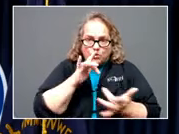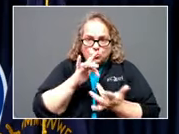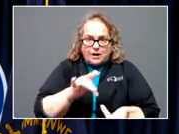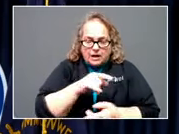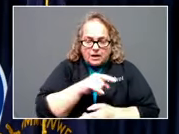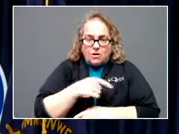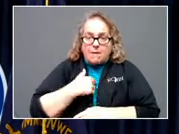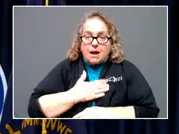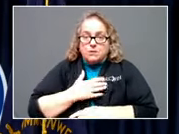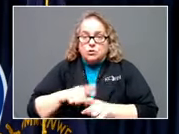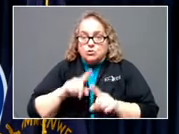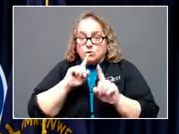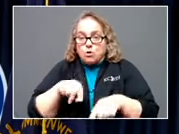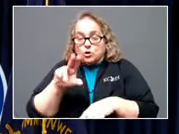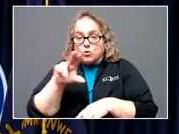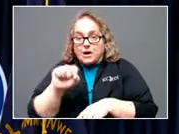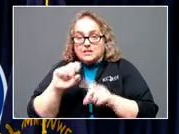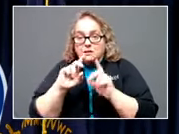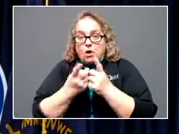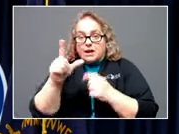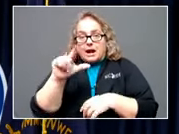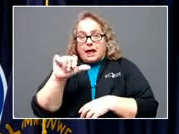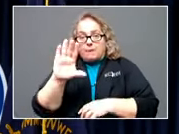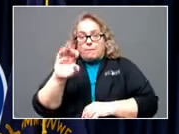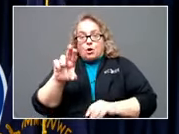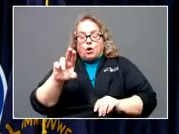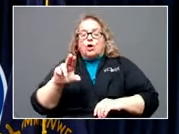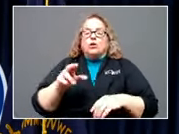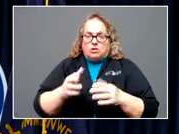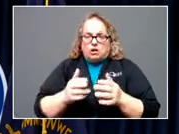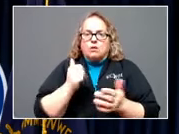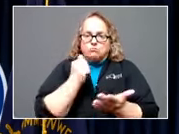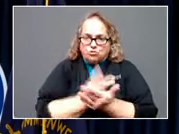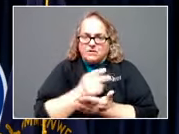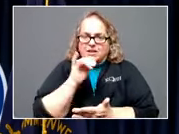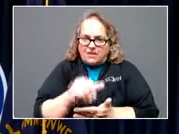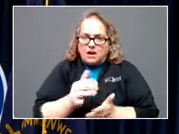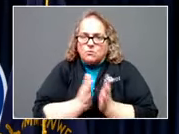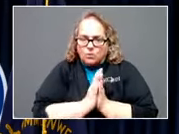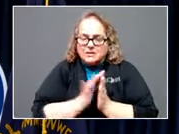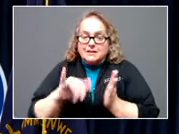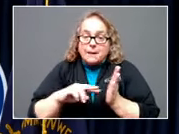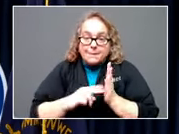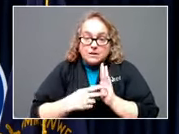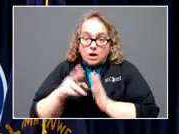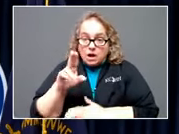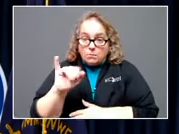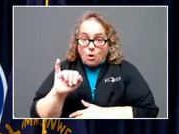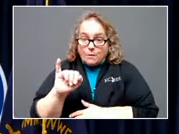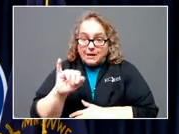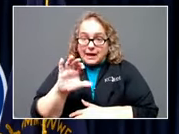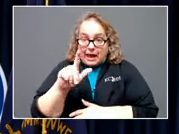States Department of Labor has approved that request. This means that UI claimants that are unemployed due to the